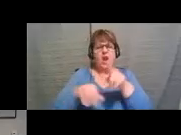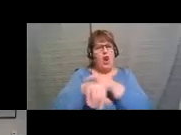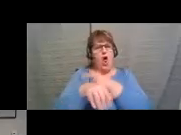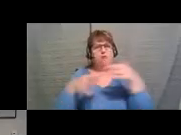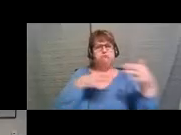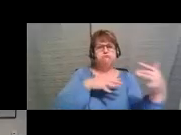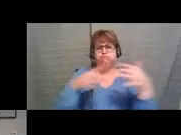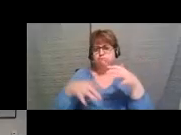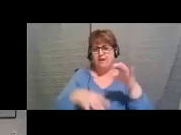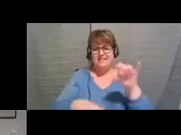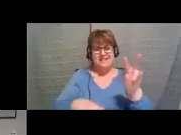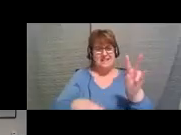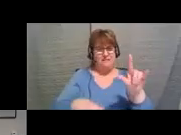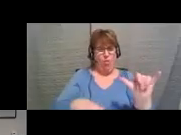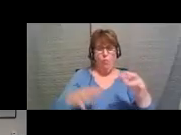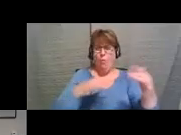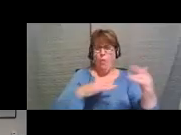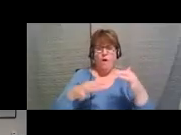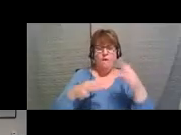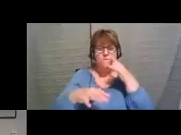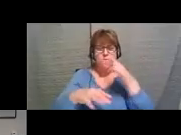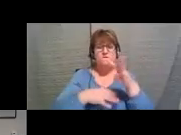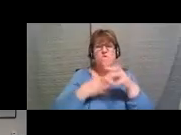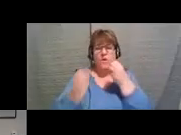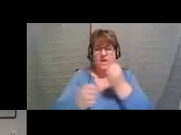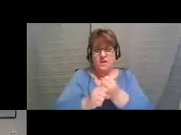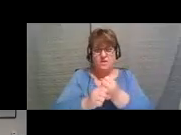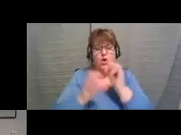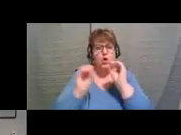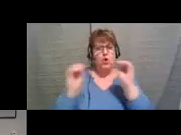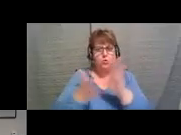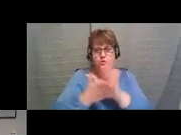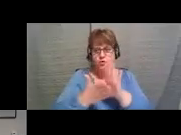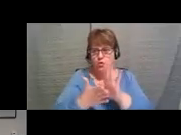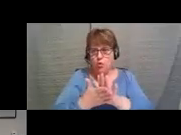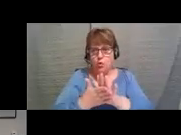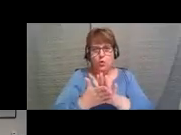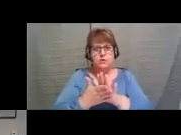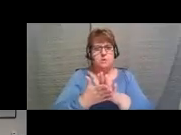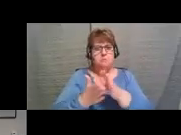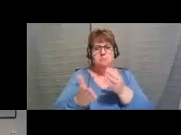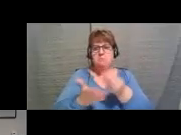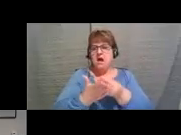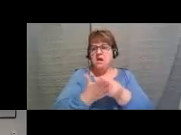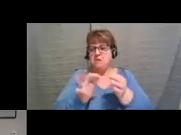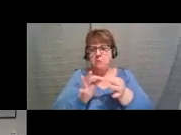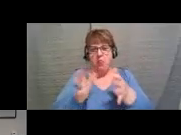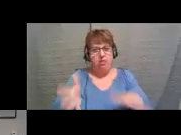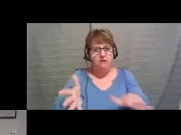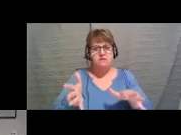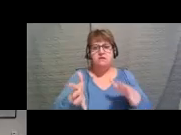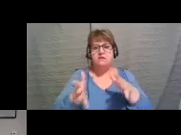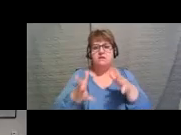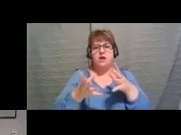fighting. It was a nation with no schools, money was worthless, and more landmines